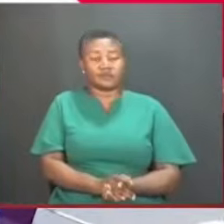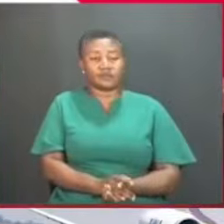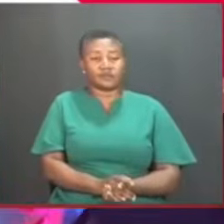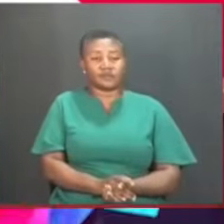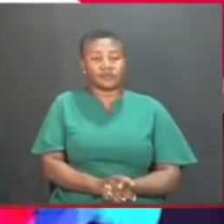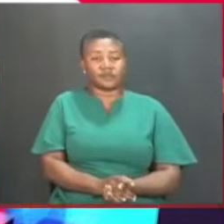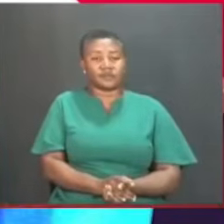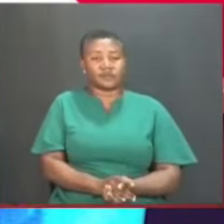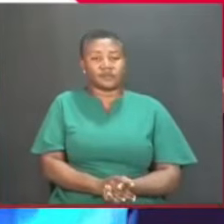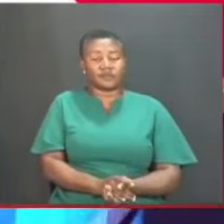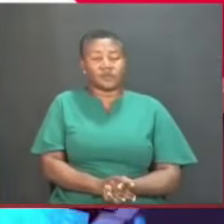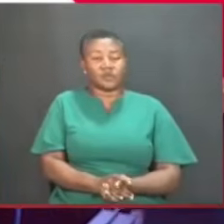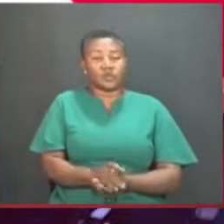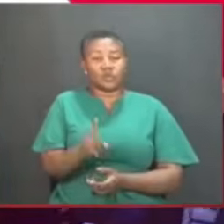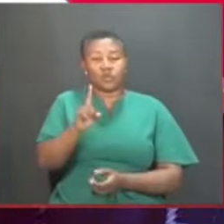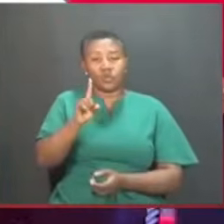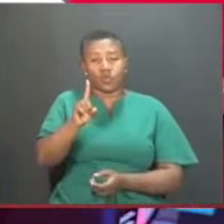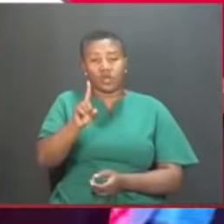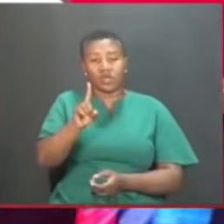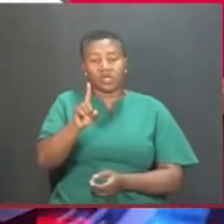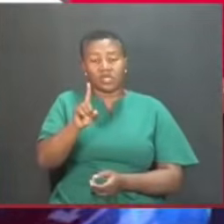one Daniel